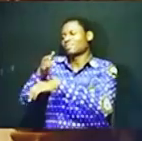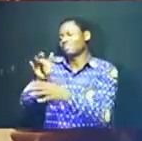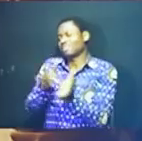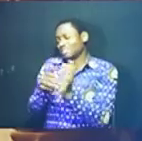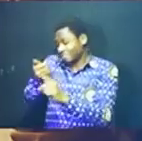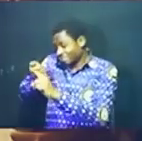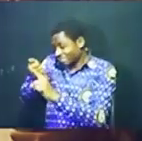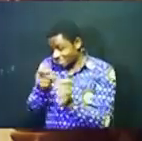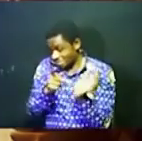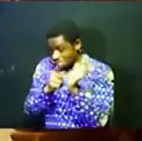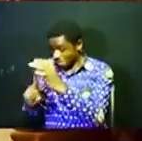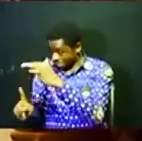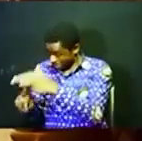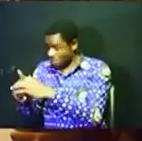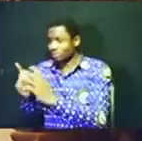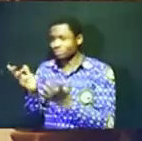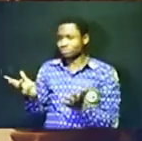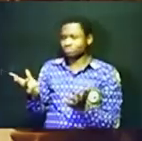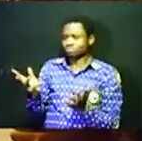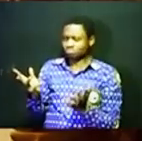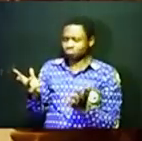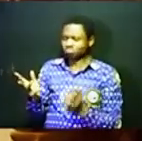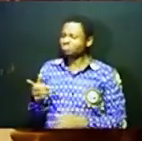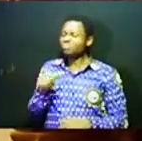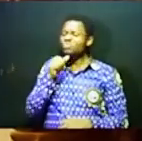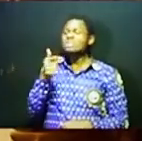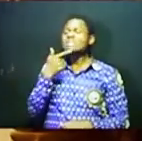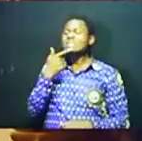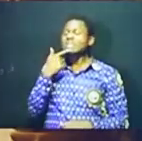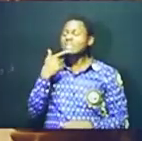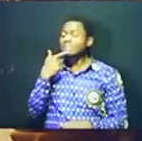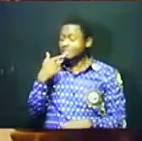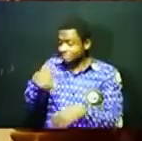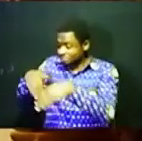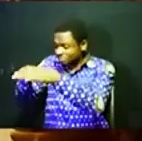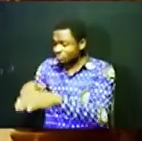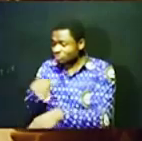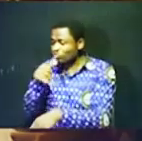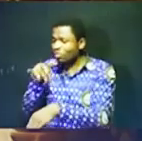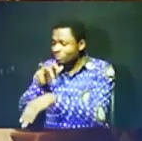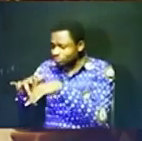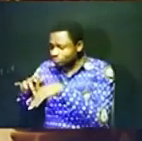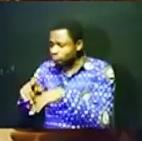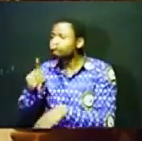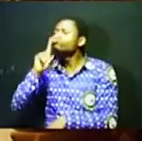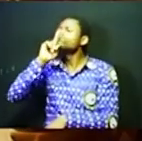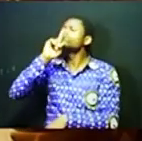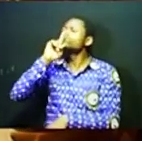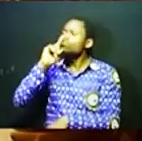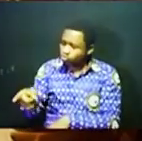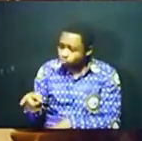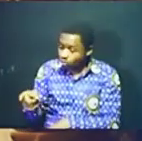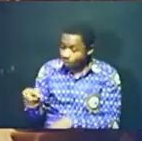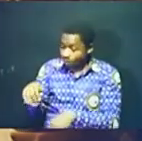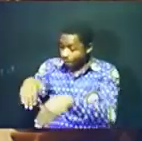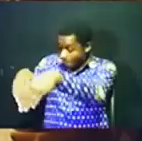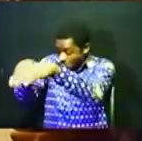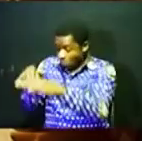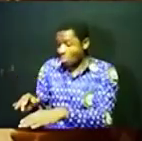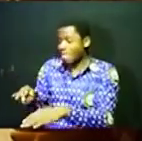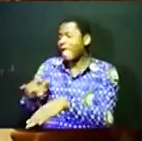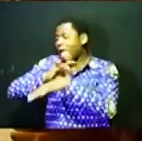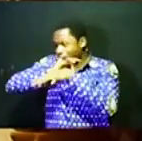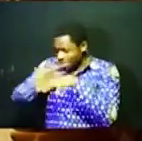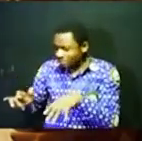I'm not saying that the grave was not empty. Yes, the grave was and is still